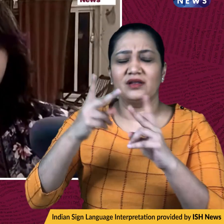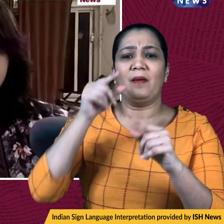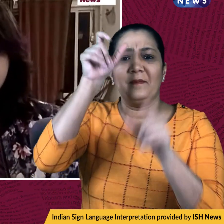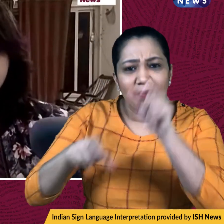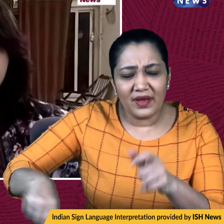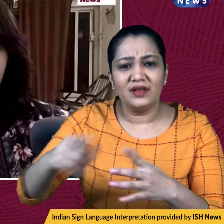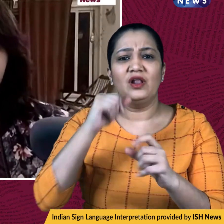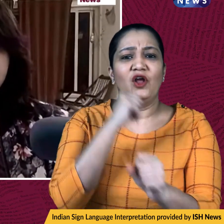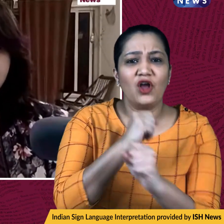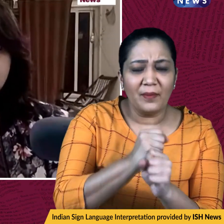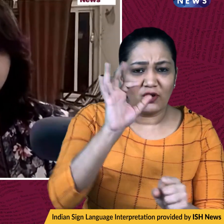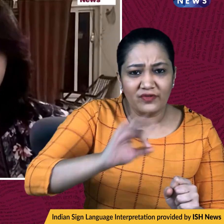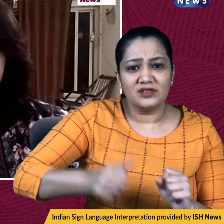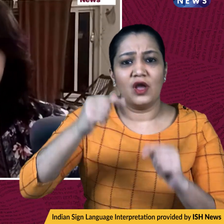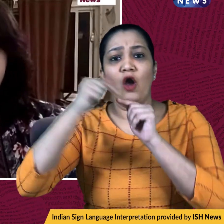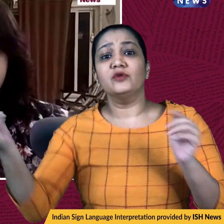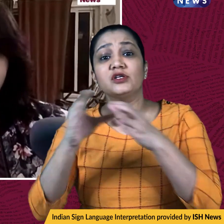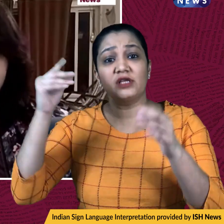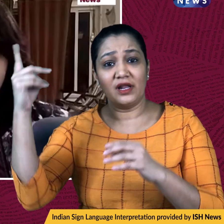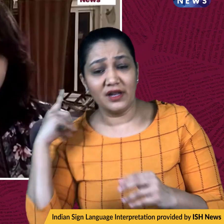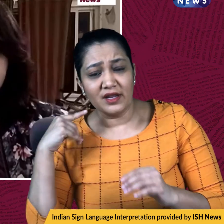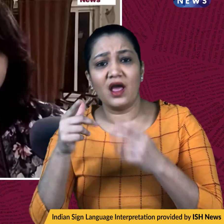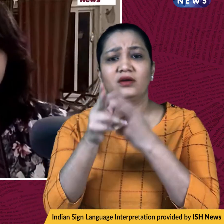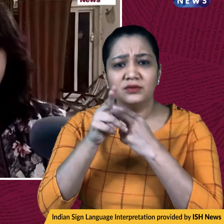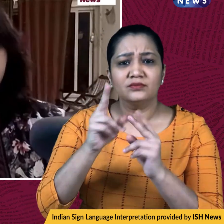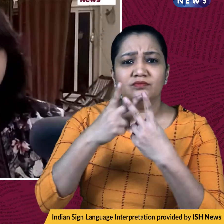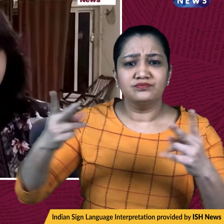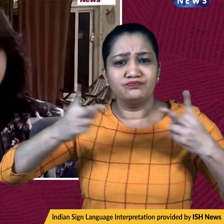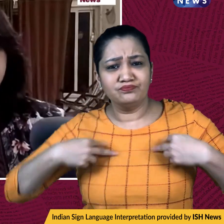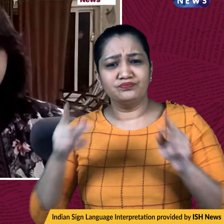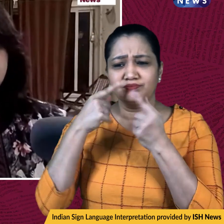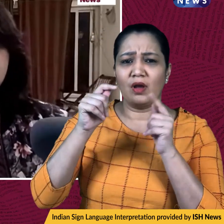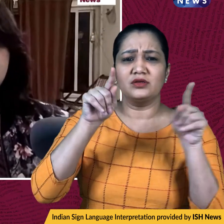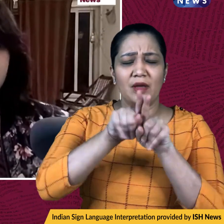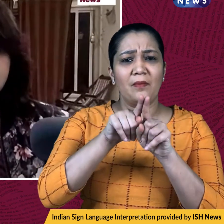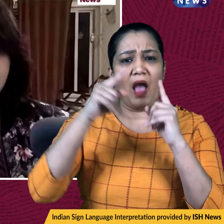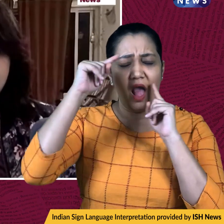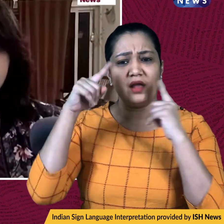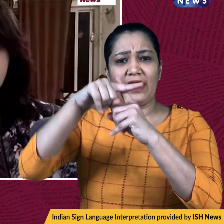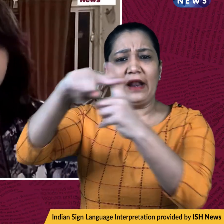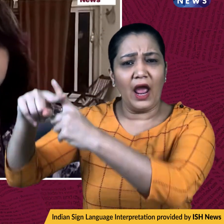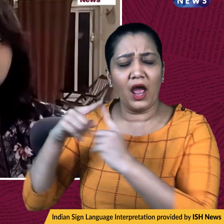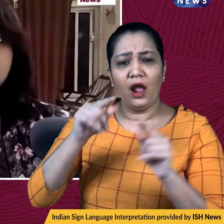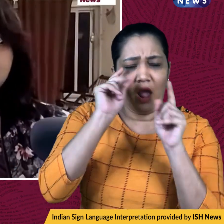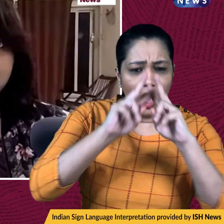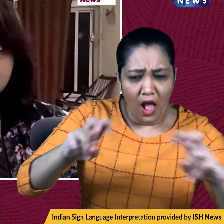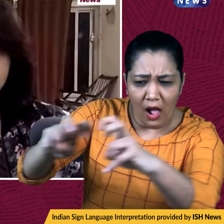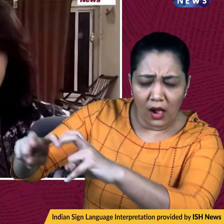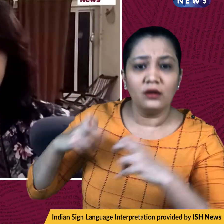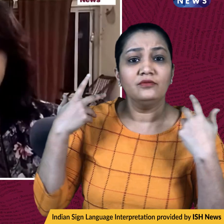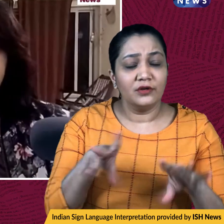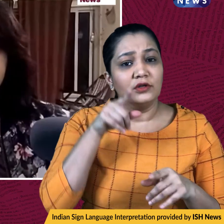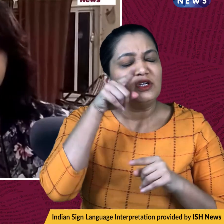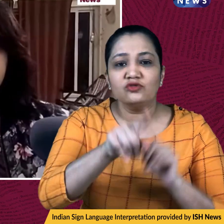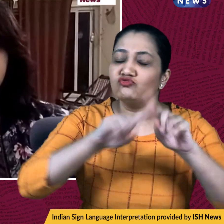Government functionaries, opposition leaders, armed forces, judiciary, all were targeted by these phone tappings. This is